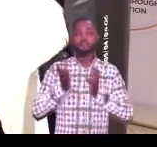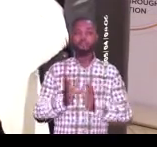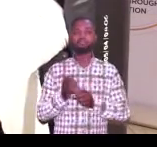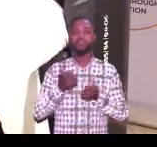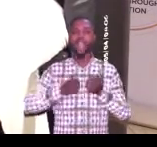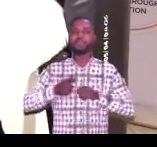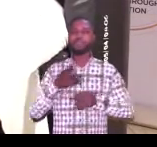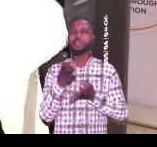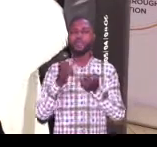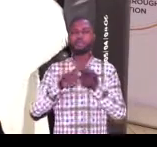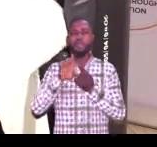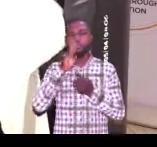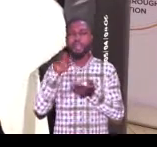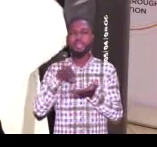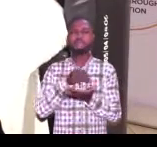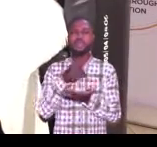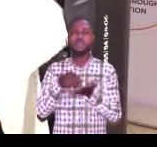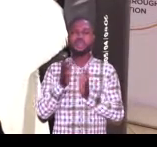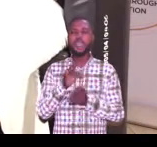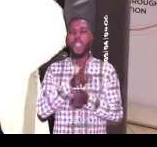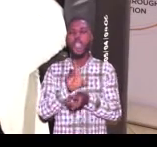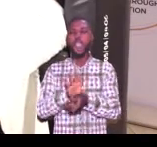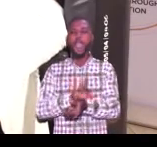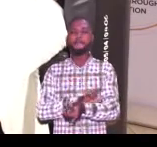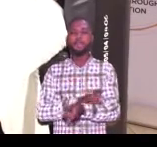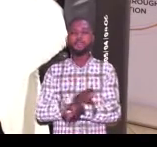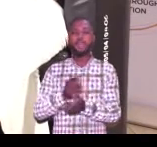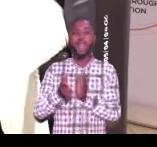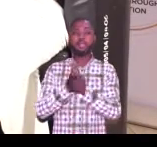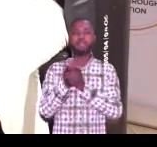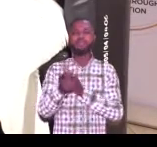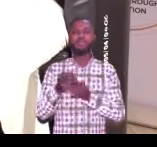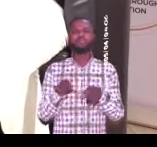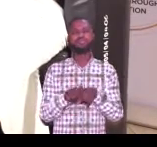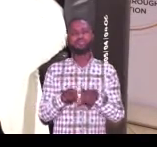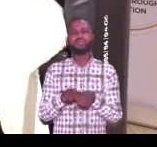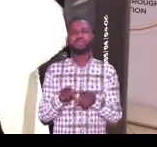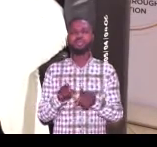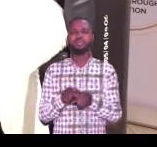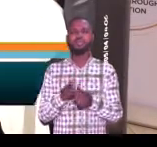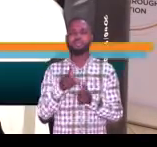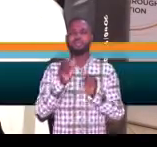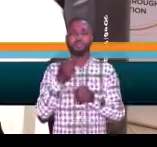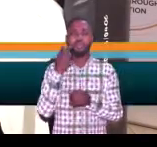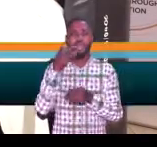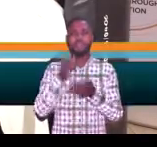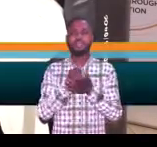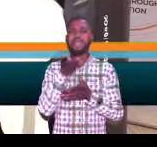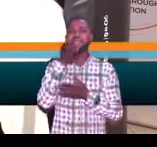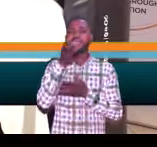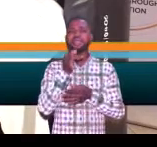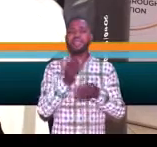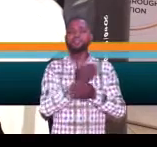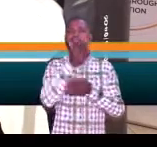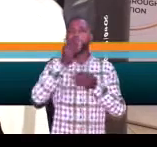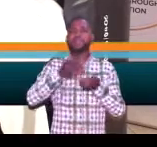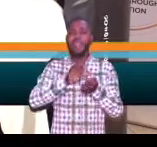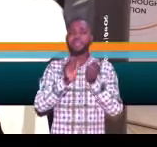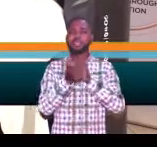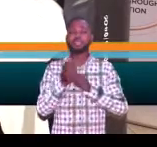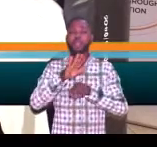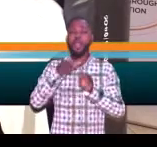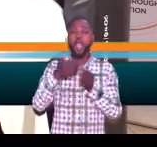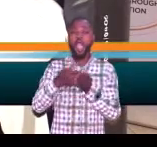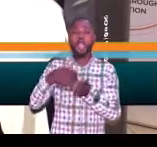an actor, actress, mm-hmm. They want computer to be a musician, expert. They want to be a computer guru. Mm-hmm. And so you could see that there is total change. Yes.